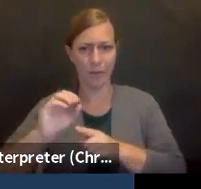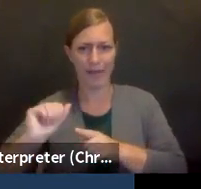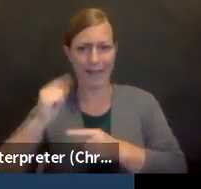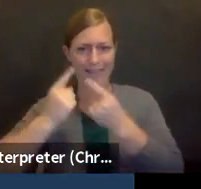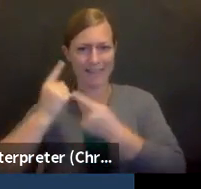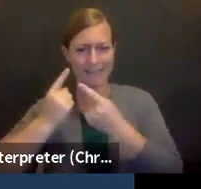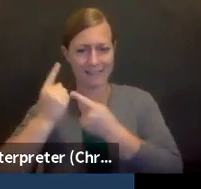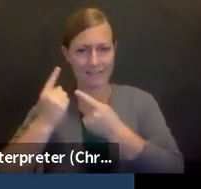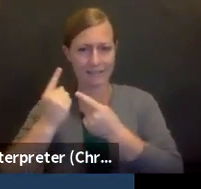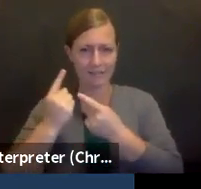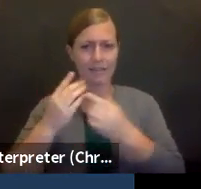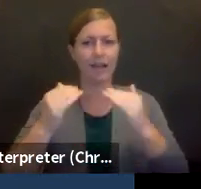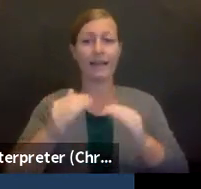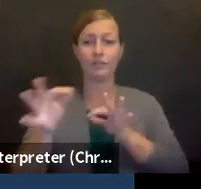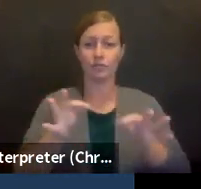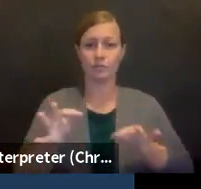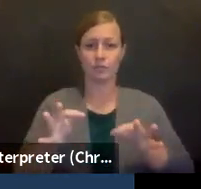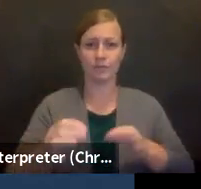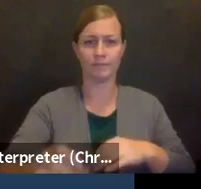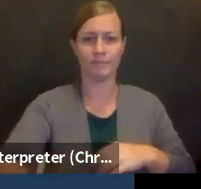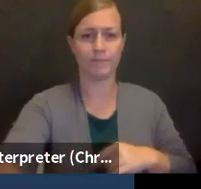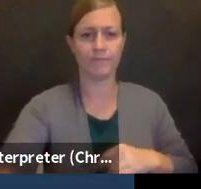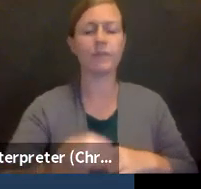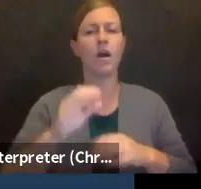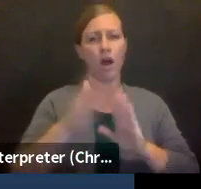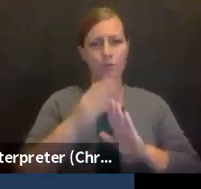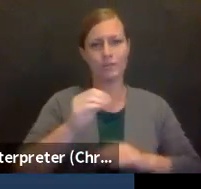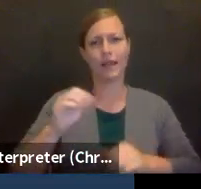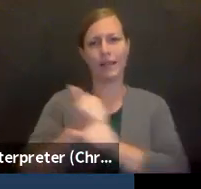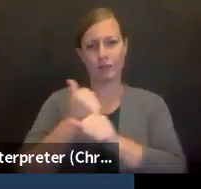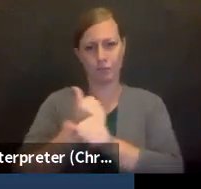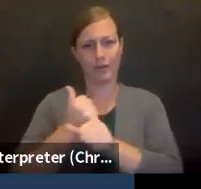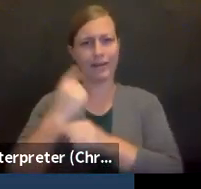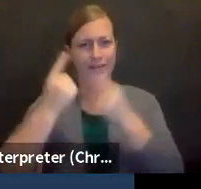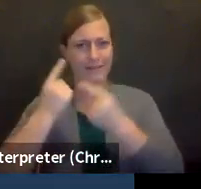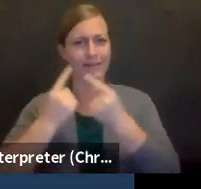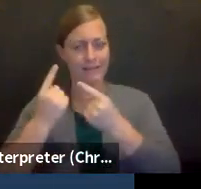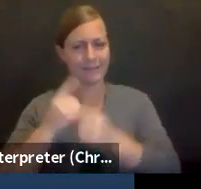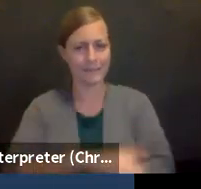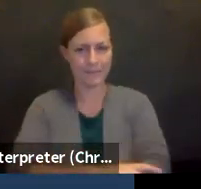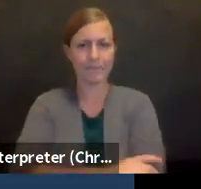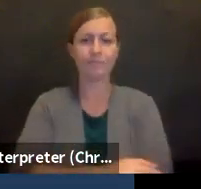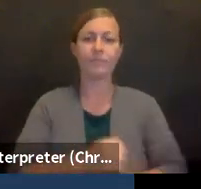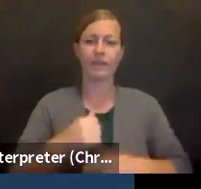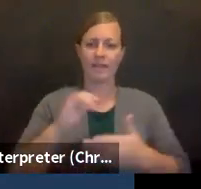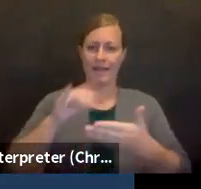to, I could describe operations and algebraic thinking, which I'm going to read